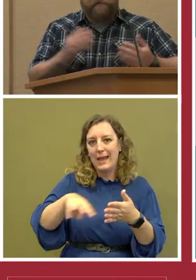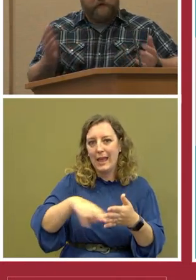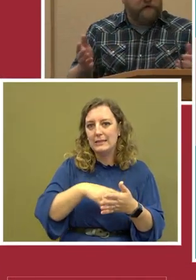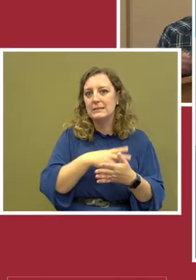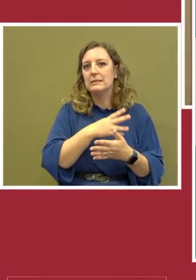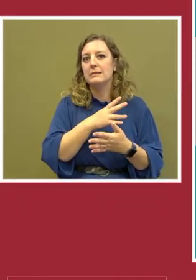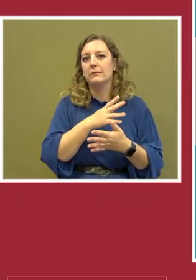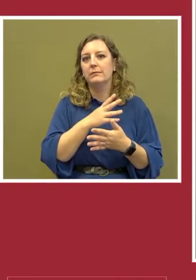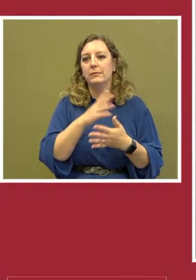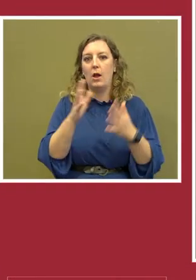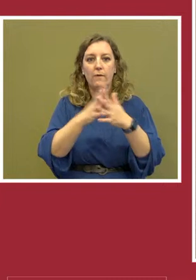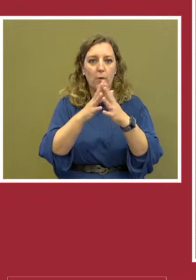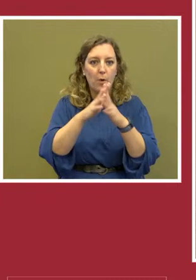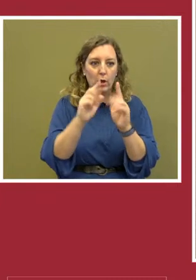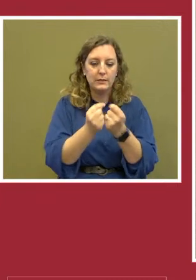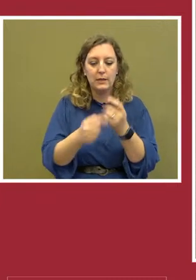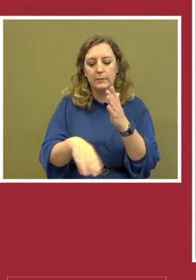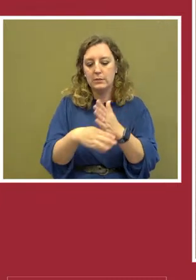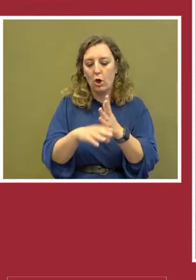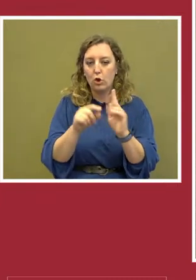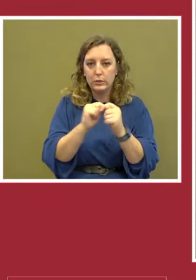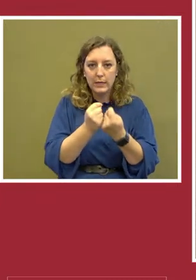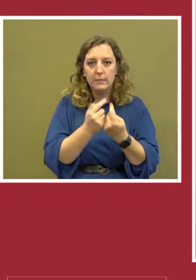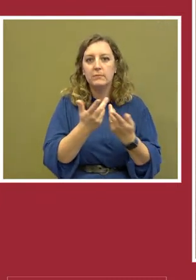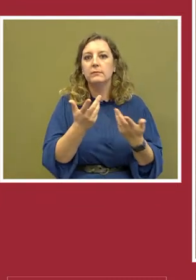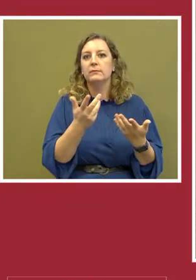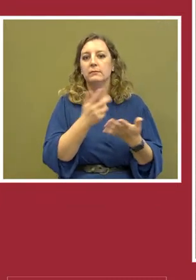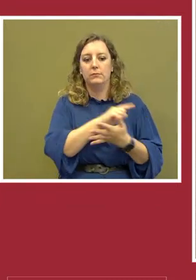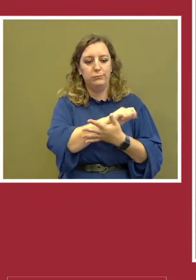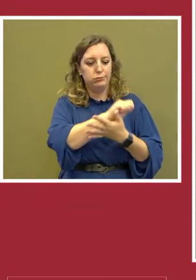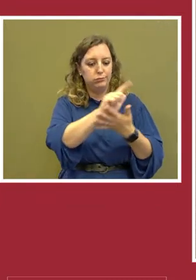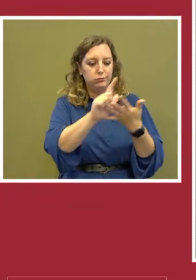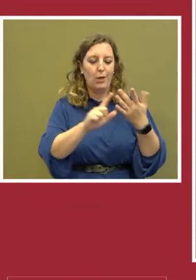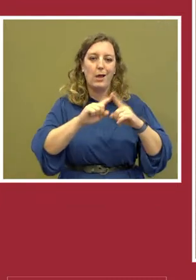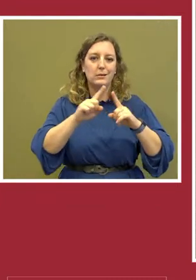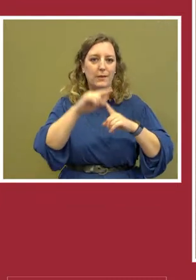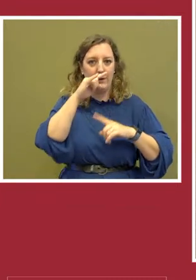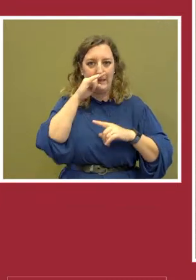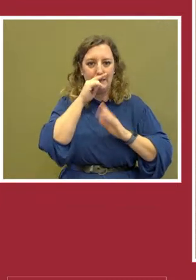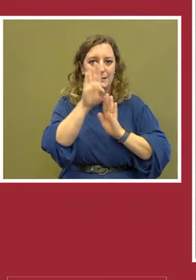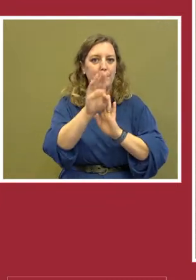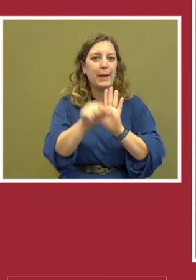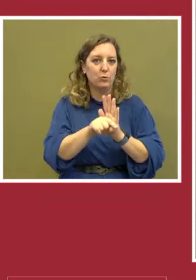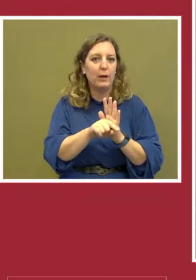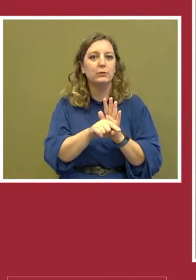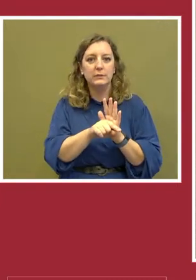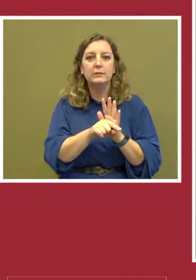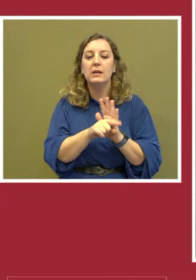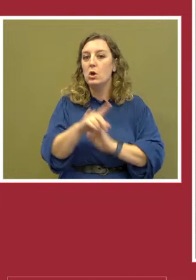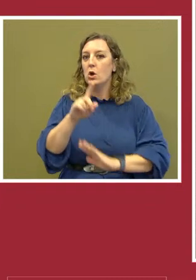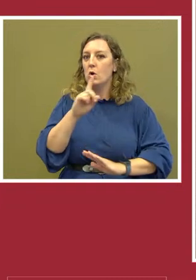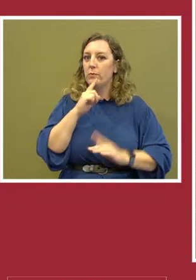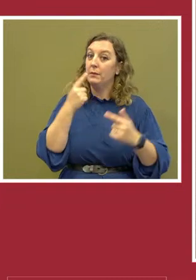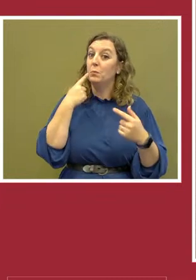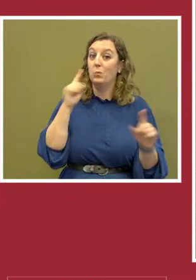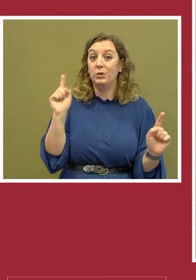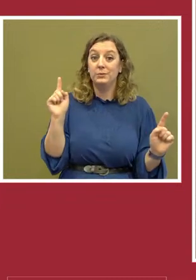I have the football team. I have the soccer team. I have all different types of kids and backgrounds, and it really